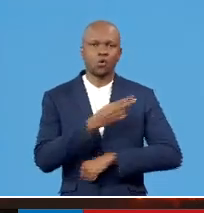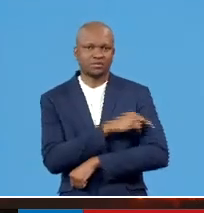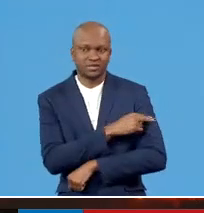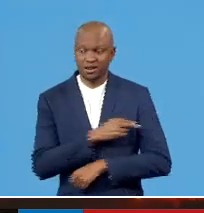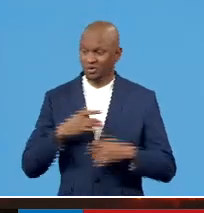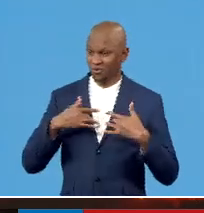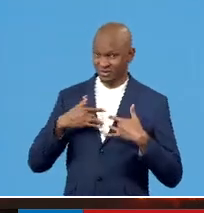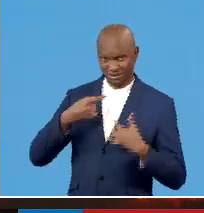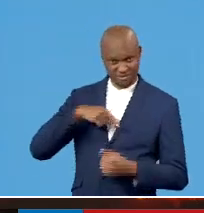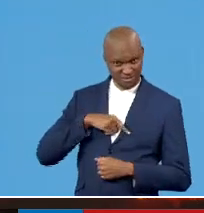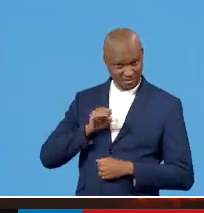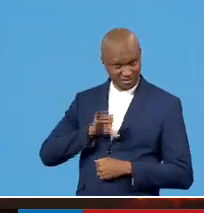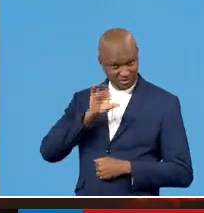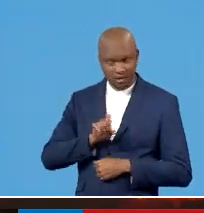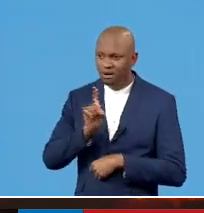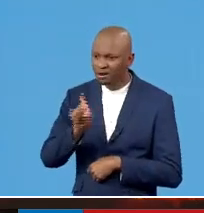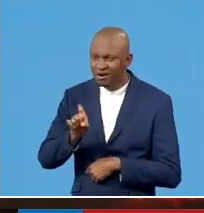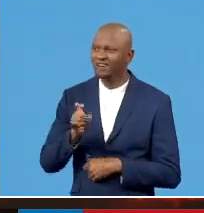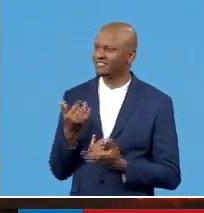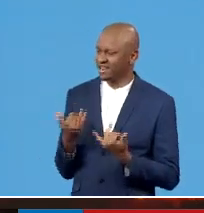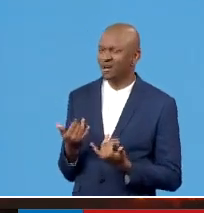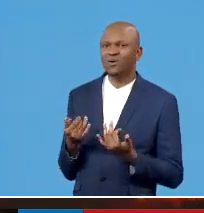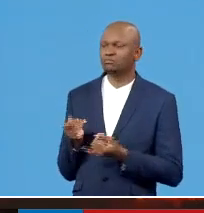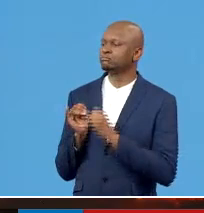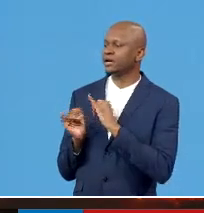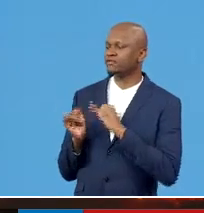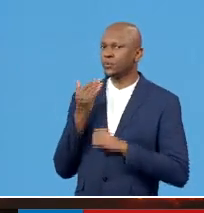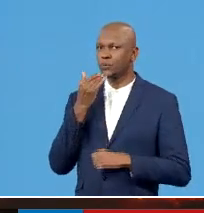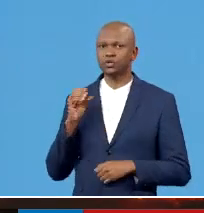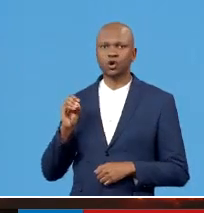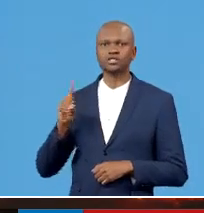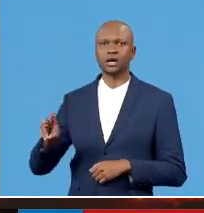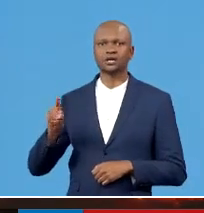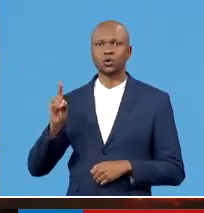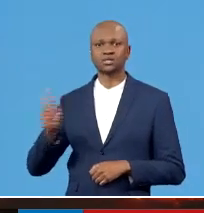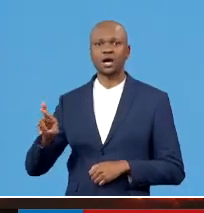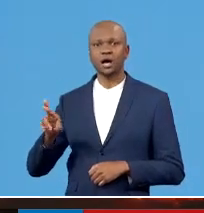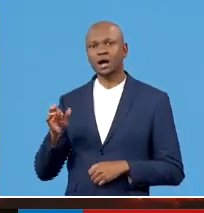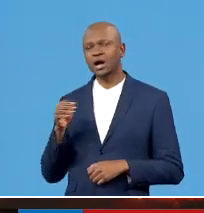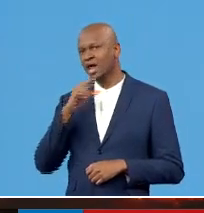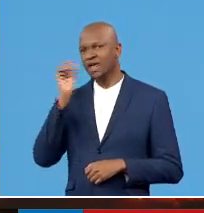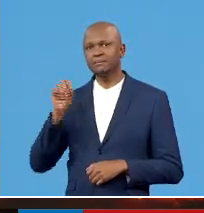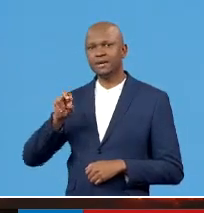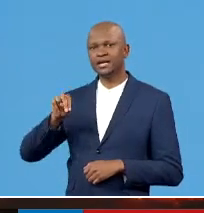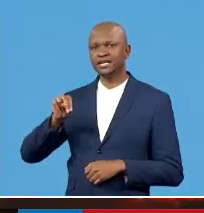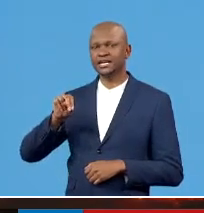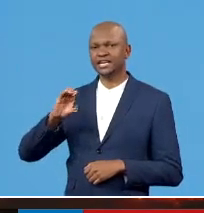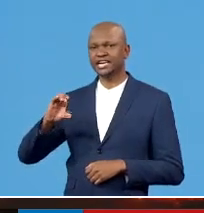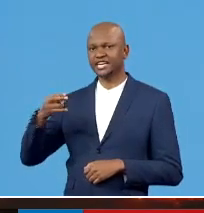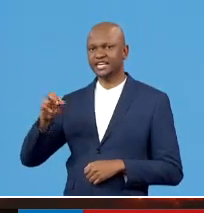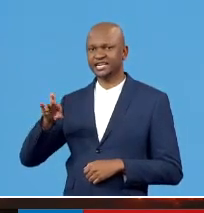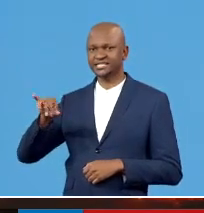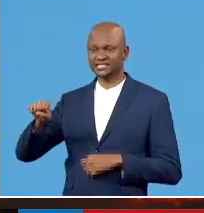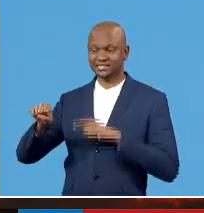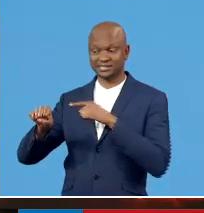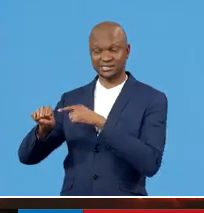Africa? Let's unpack this further with Dr. Nicholas Crisp from the Department of Health. That's my first question, Dr. Crisp. Should